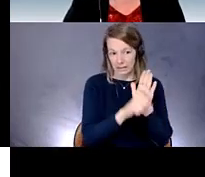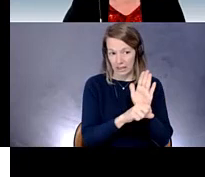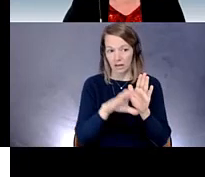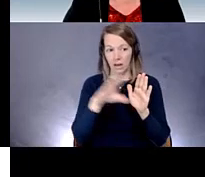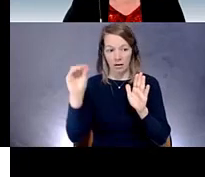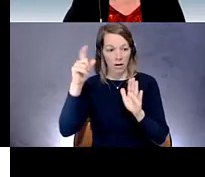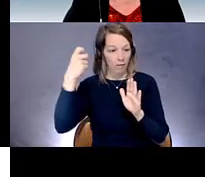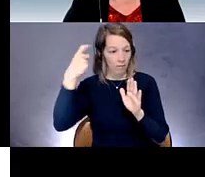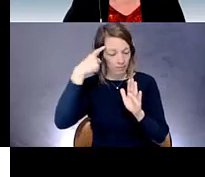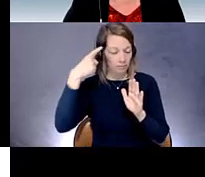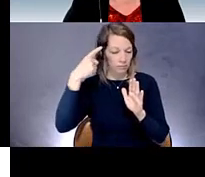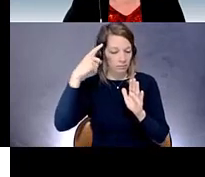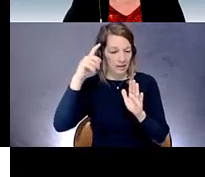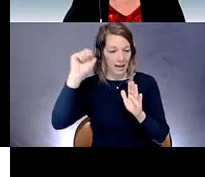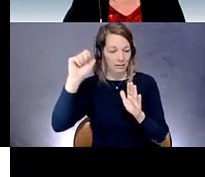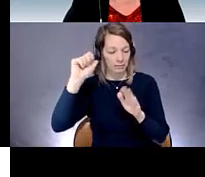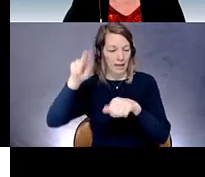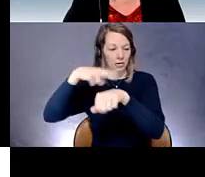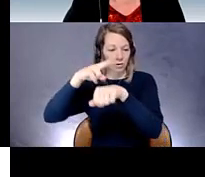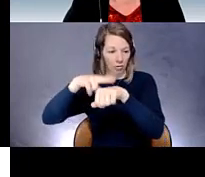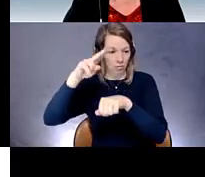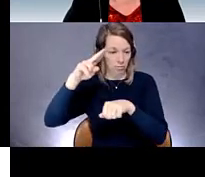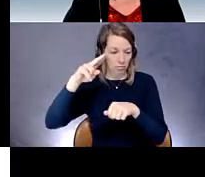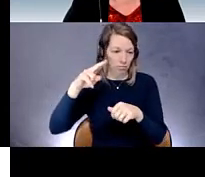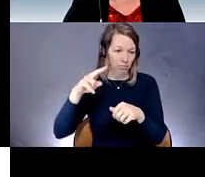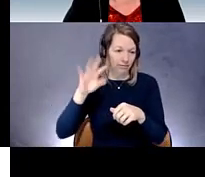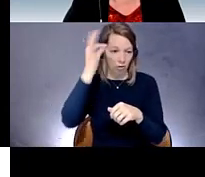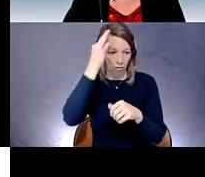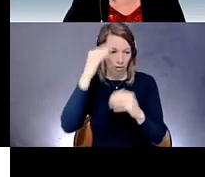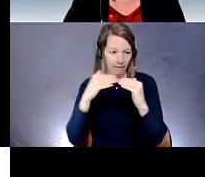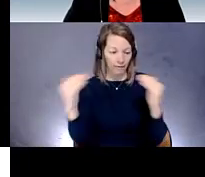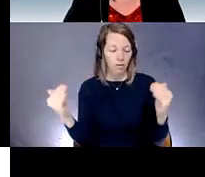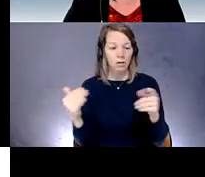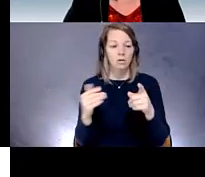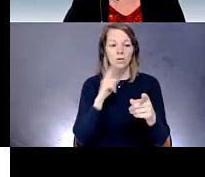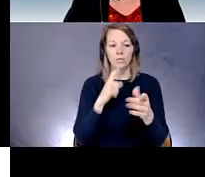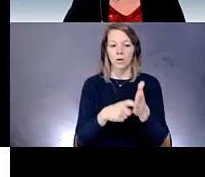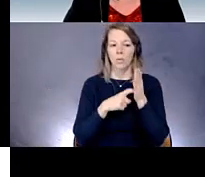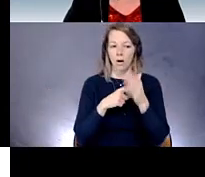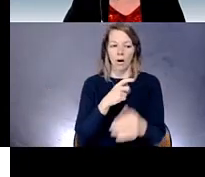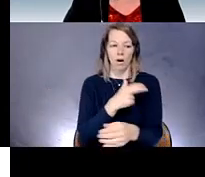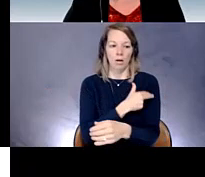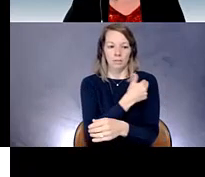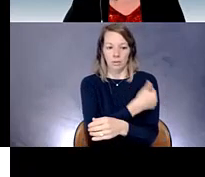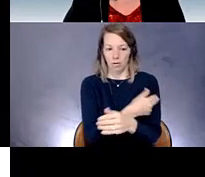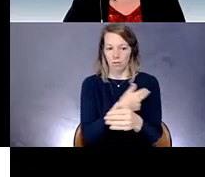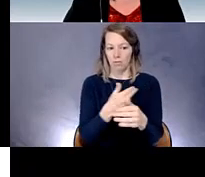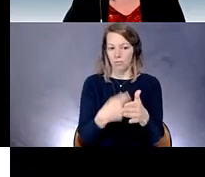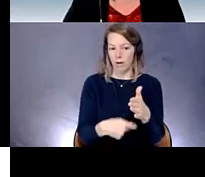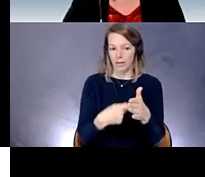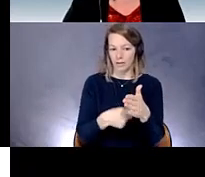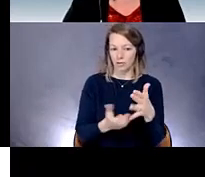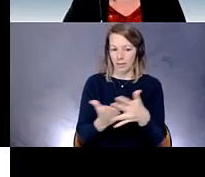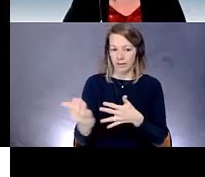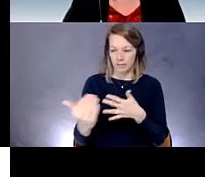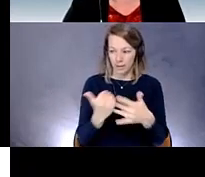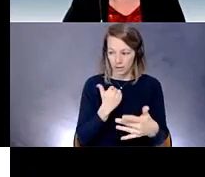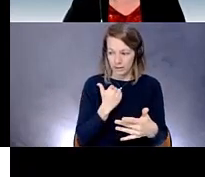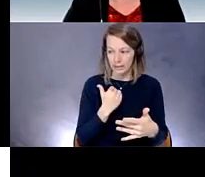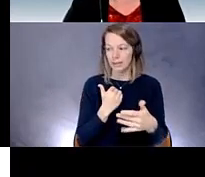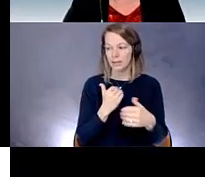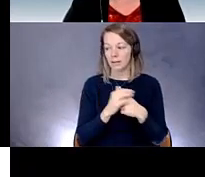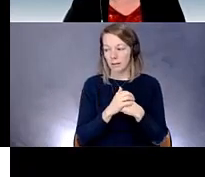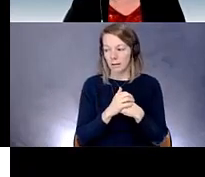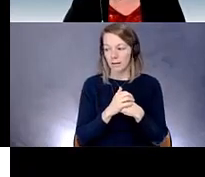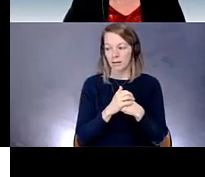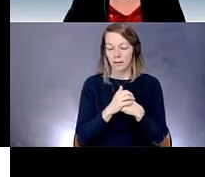way with your bill in 22 to require hospital price transparency, and